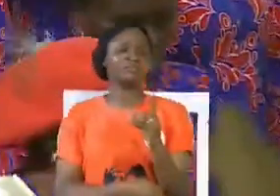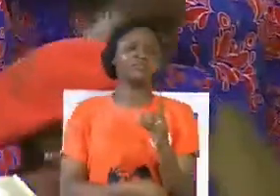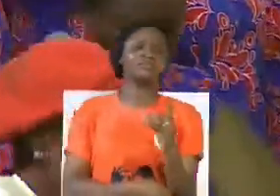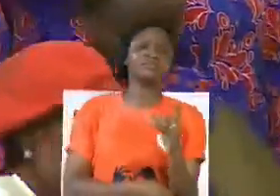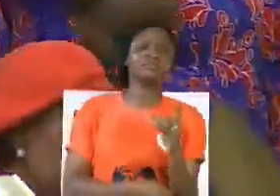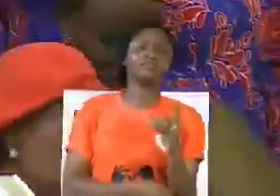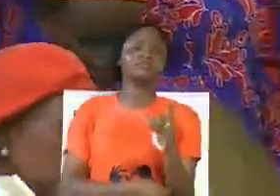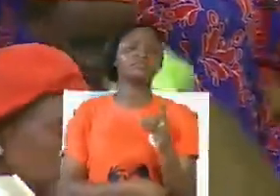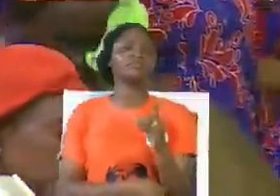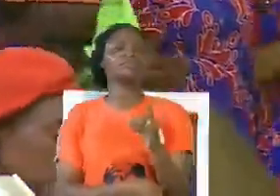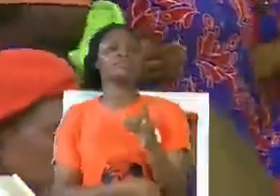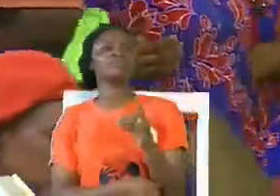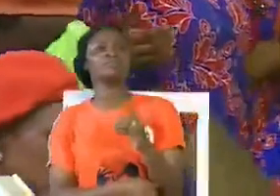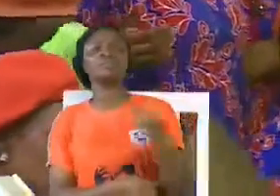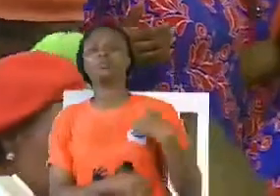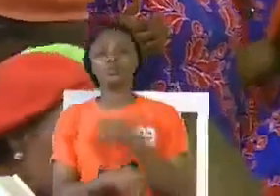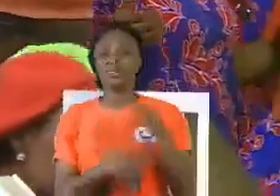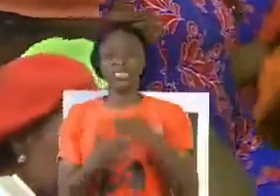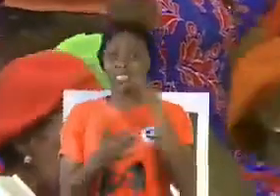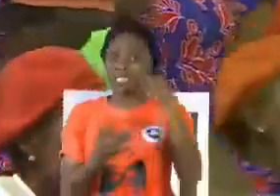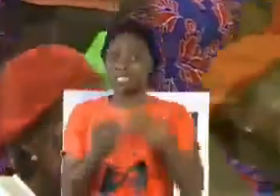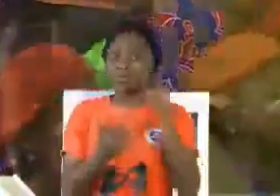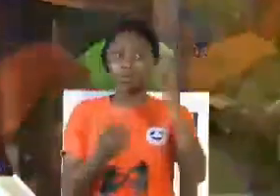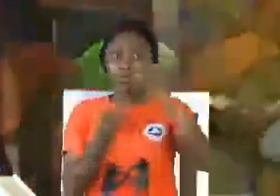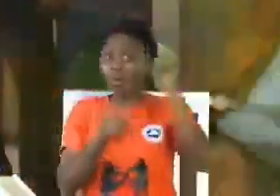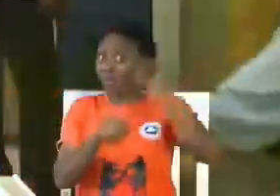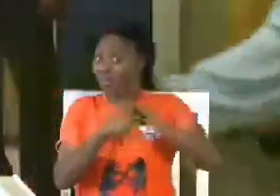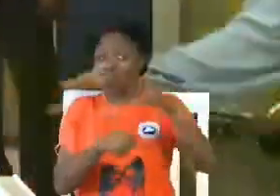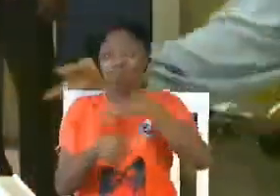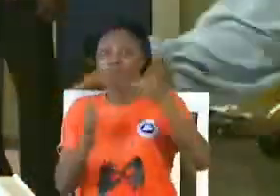We will sing it one more time and you will mention your name. That